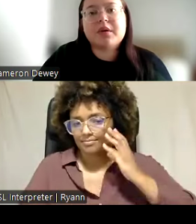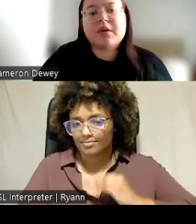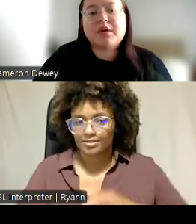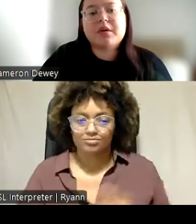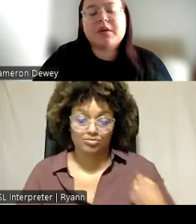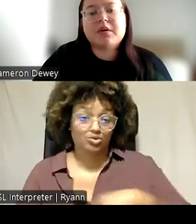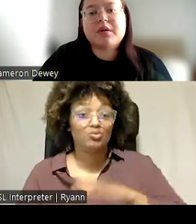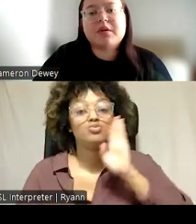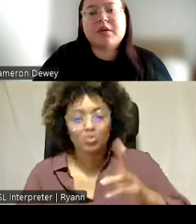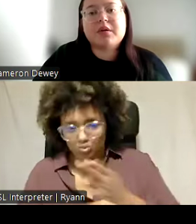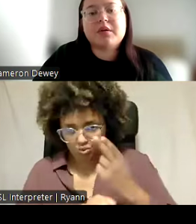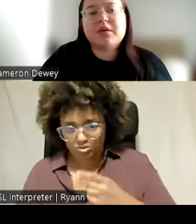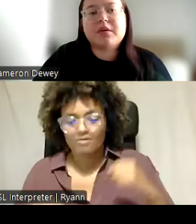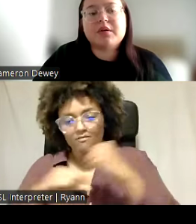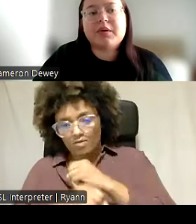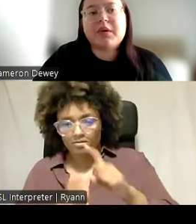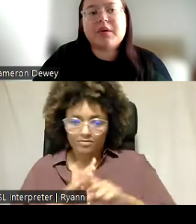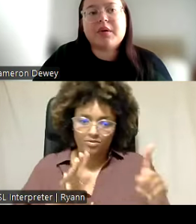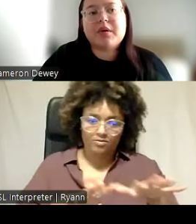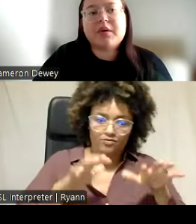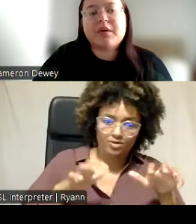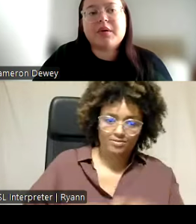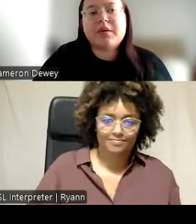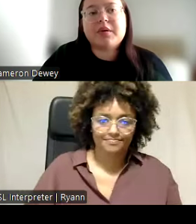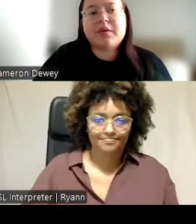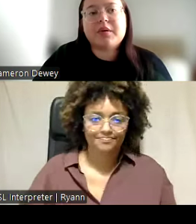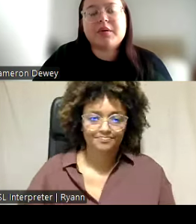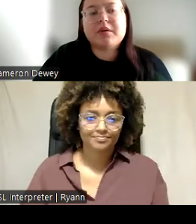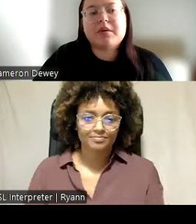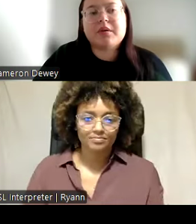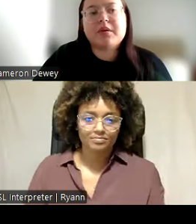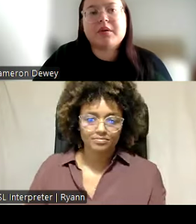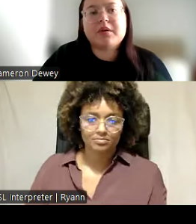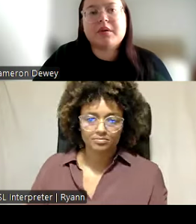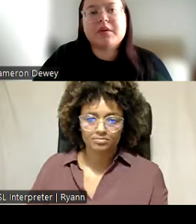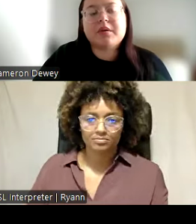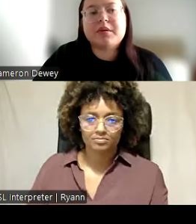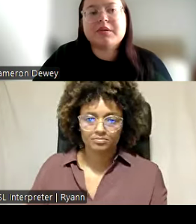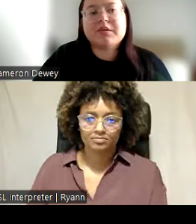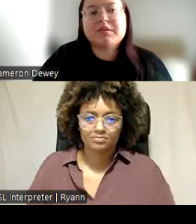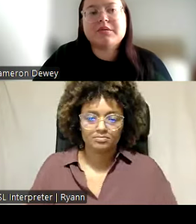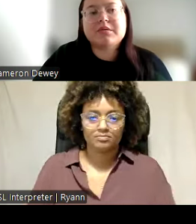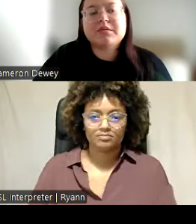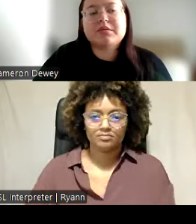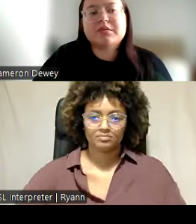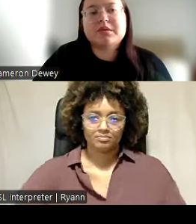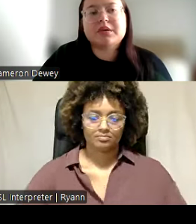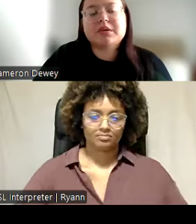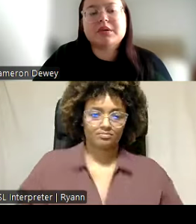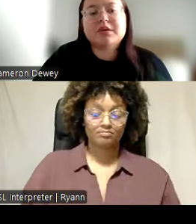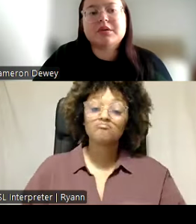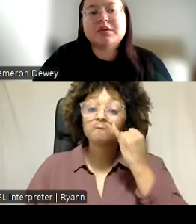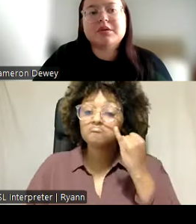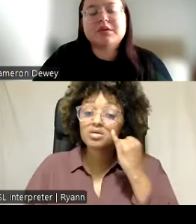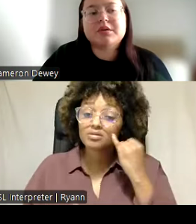to in this presentation, but feel free to do further research